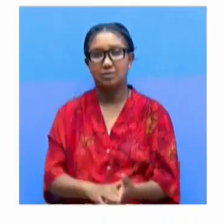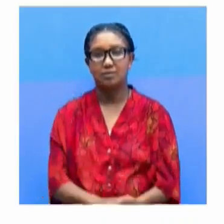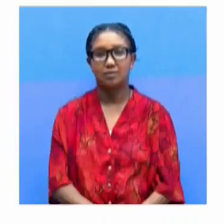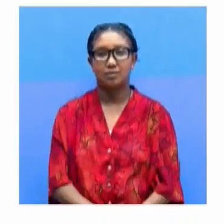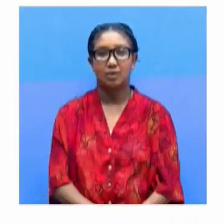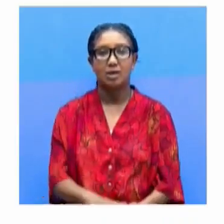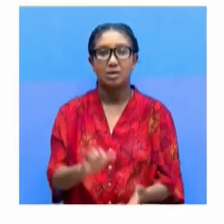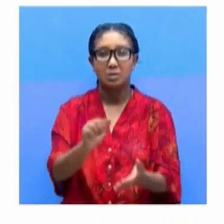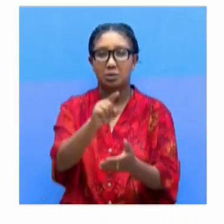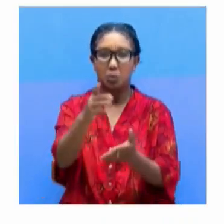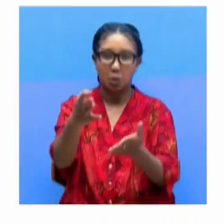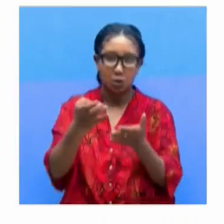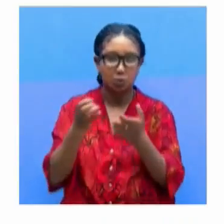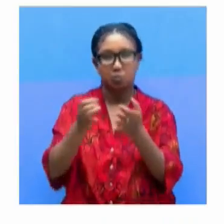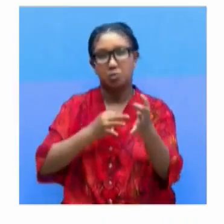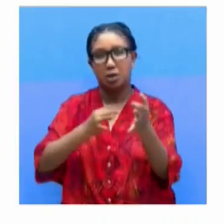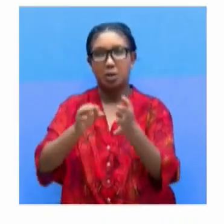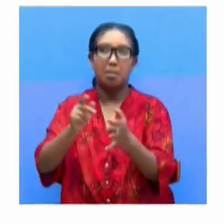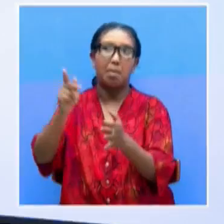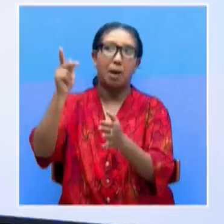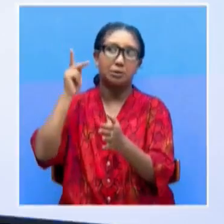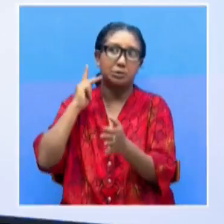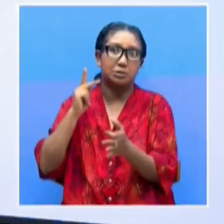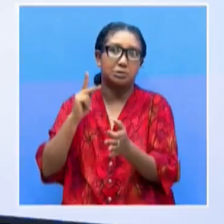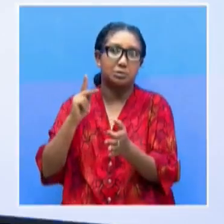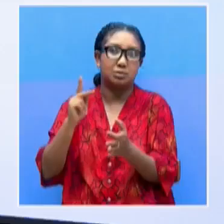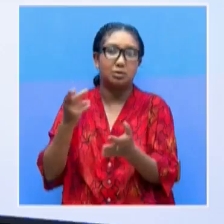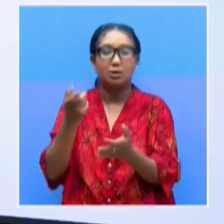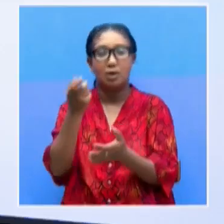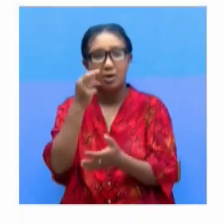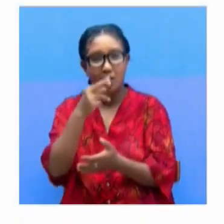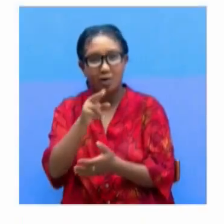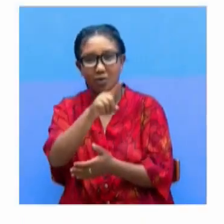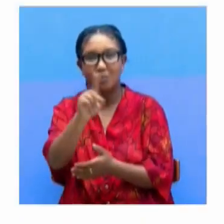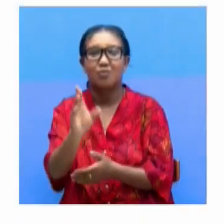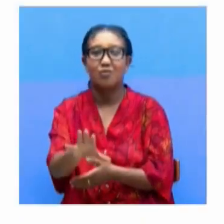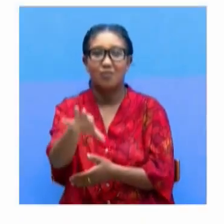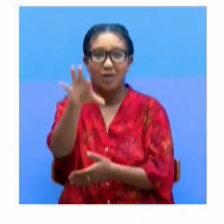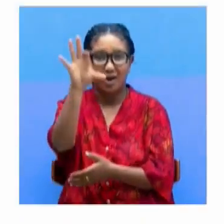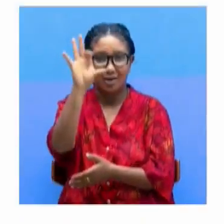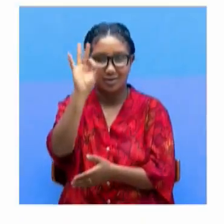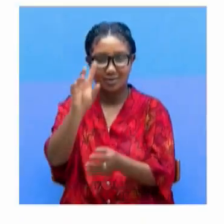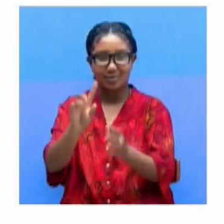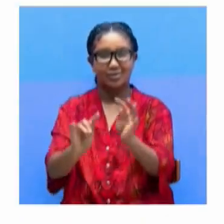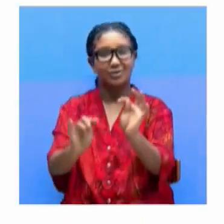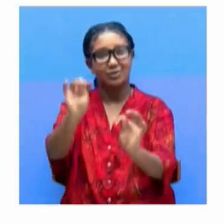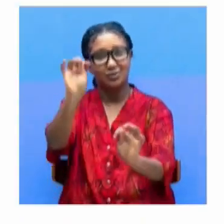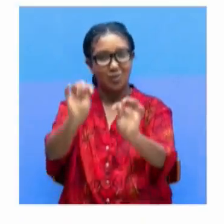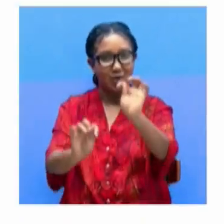Events that you want to tell, past events, all right? And you find stories.